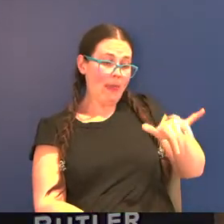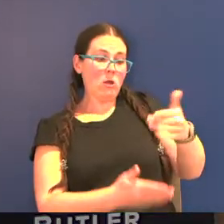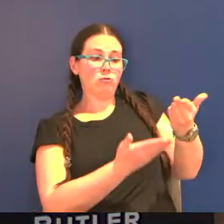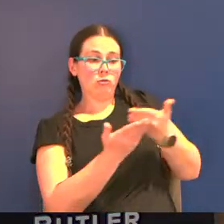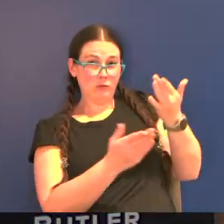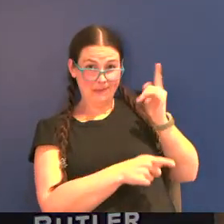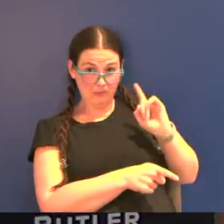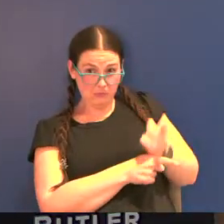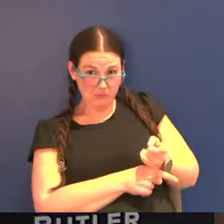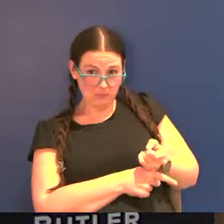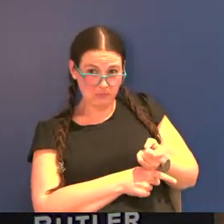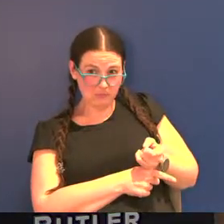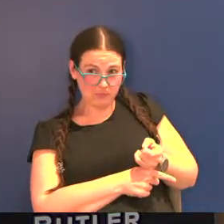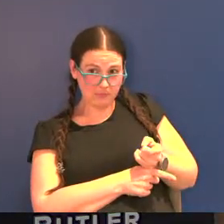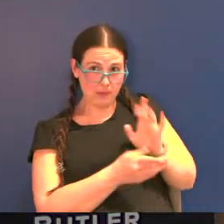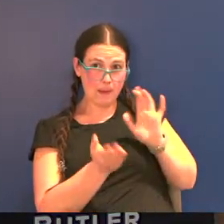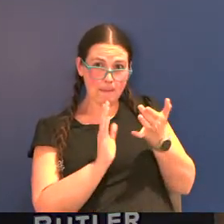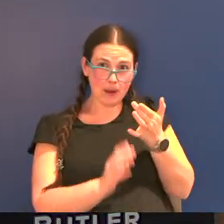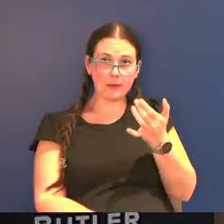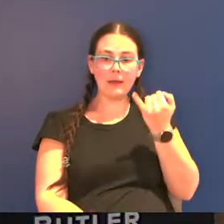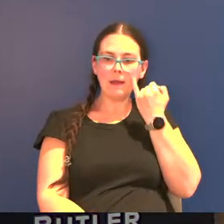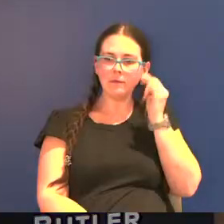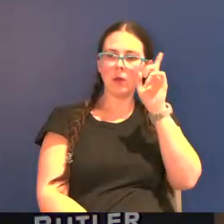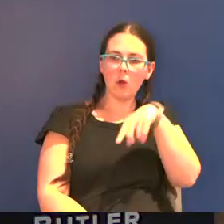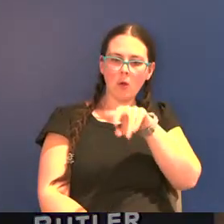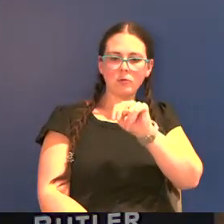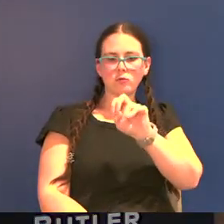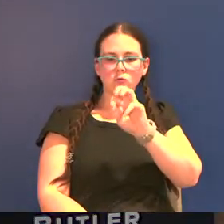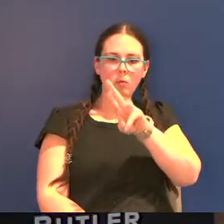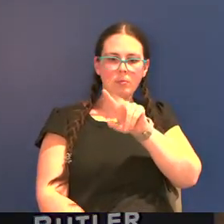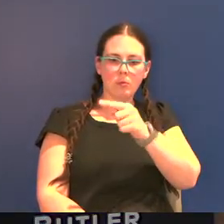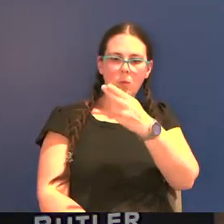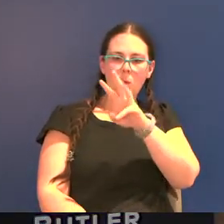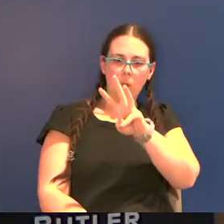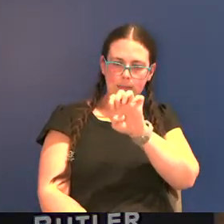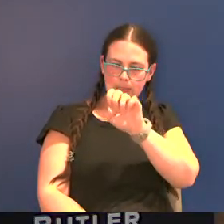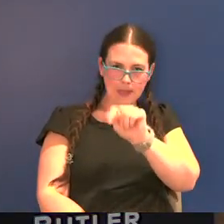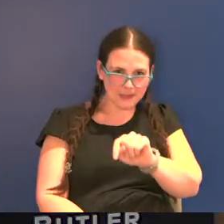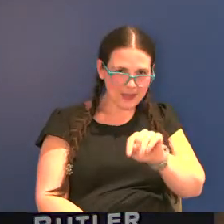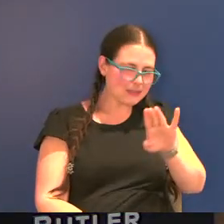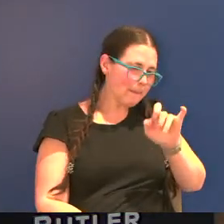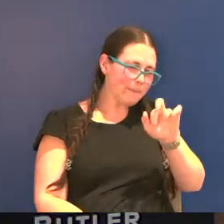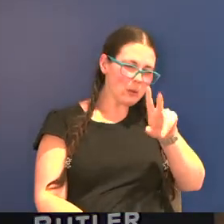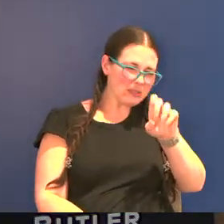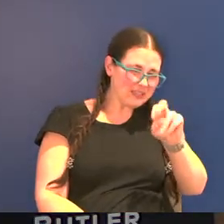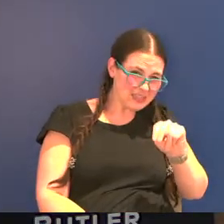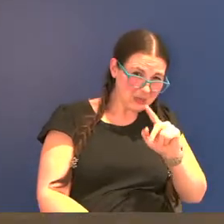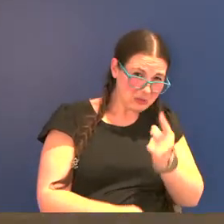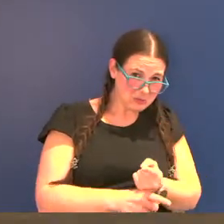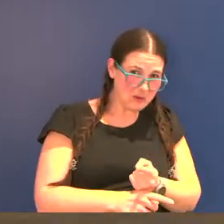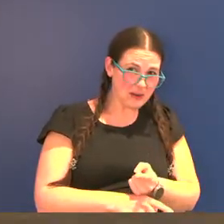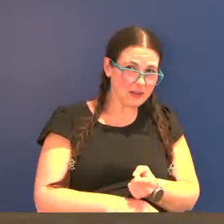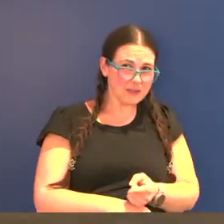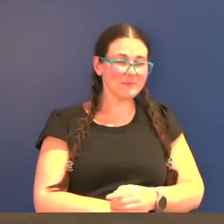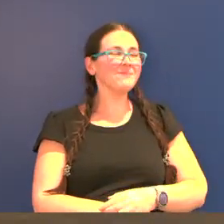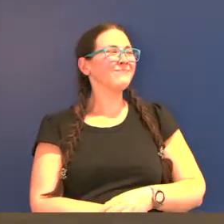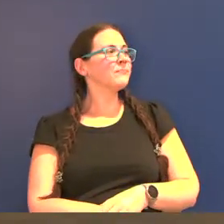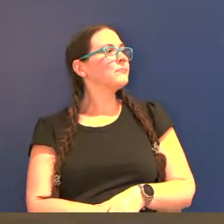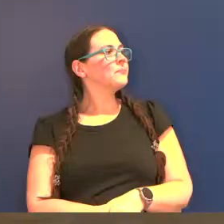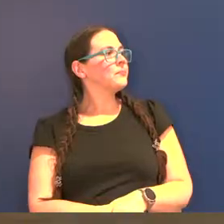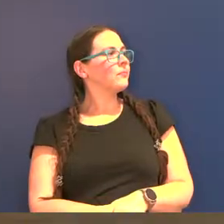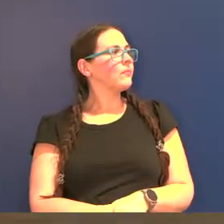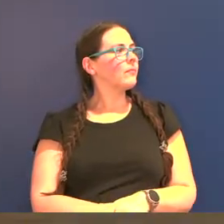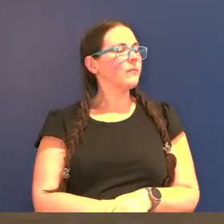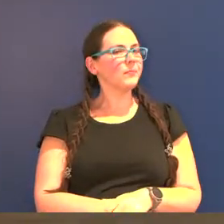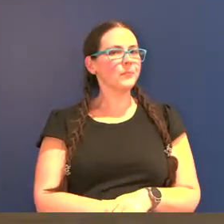as opposed to a Northwest or a Bearden. They don't have, like, that's not, no. No, because I would say